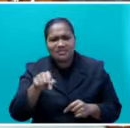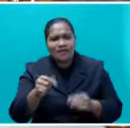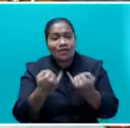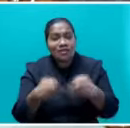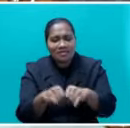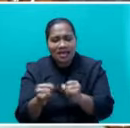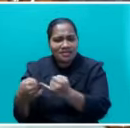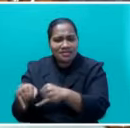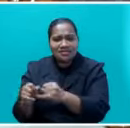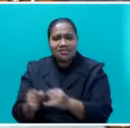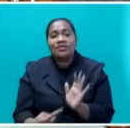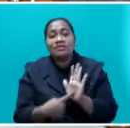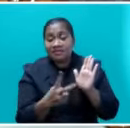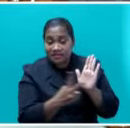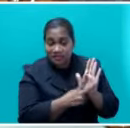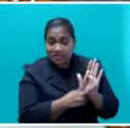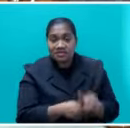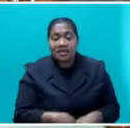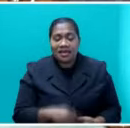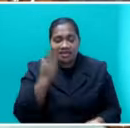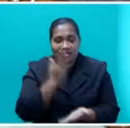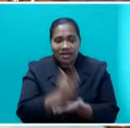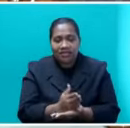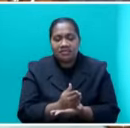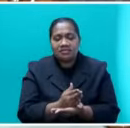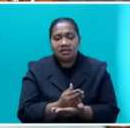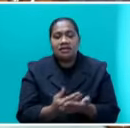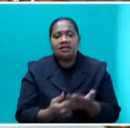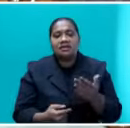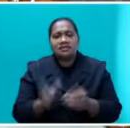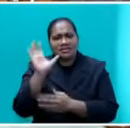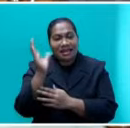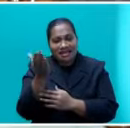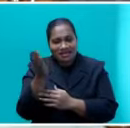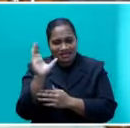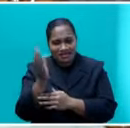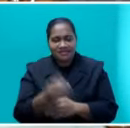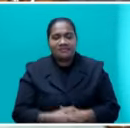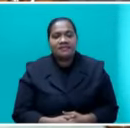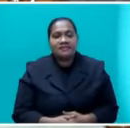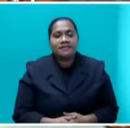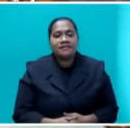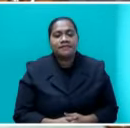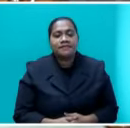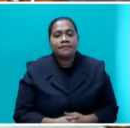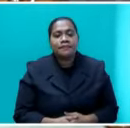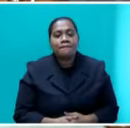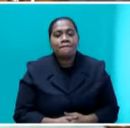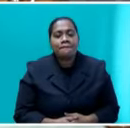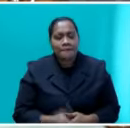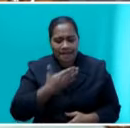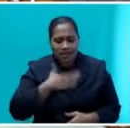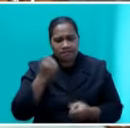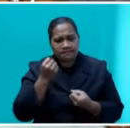terrestrial television, and the direct-to-home satellite-based digital television. Mr. Speaker, sir, just to give you a quick update on